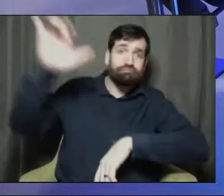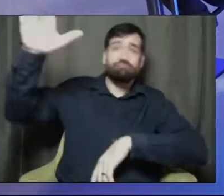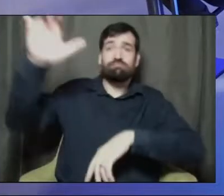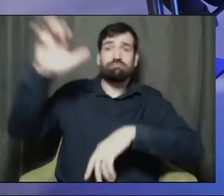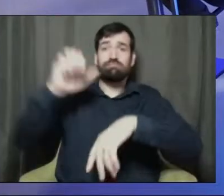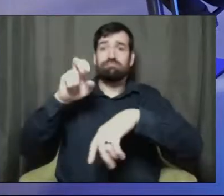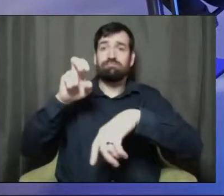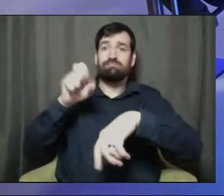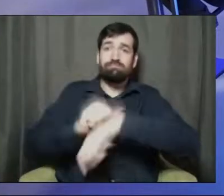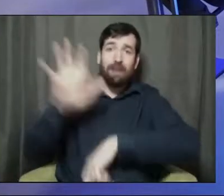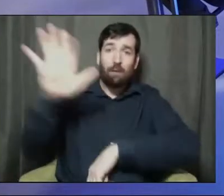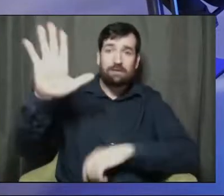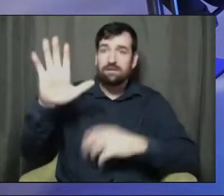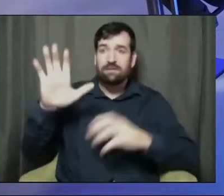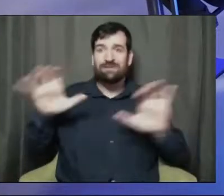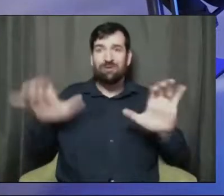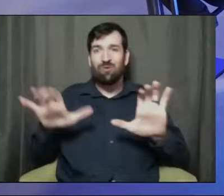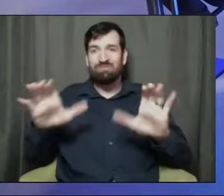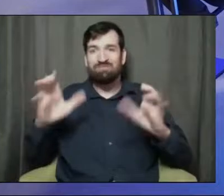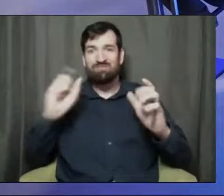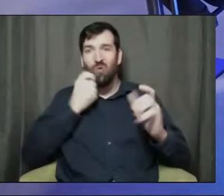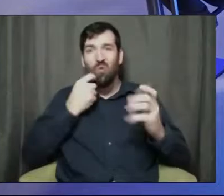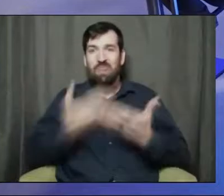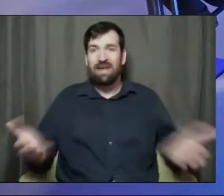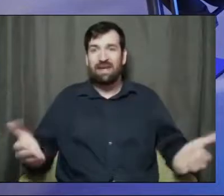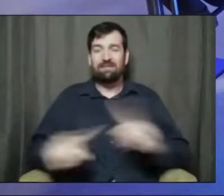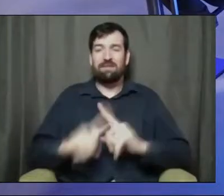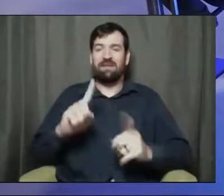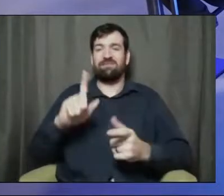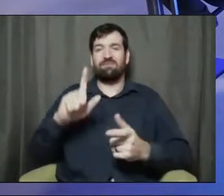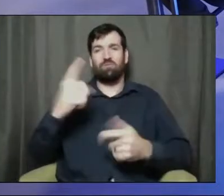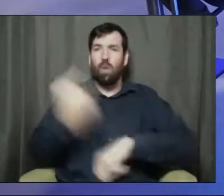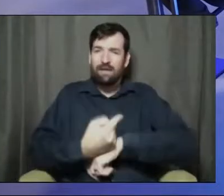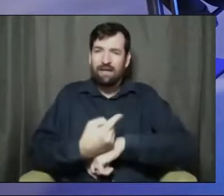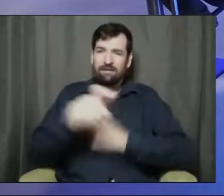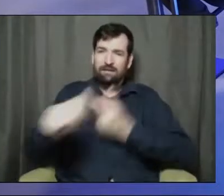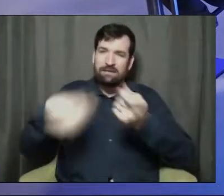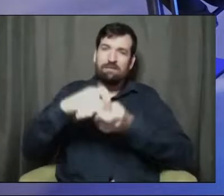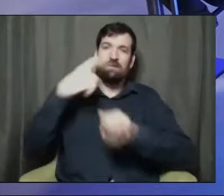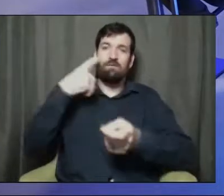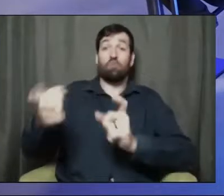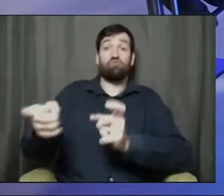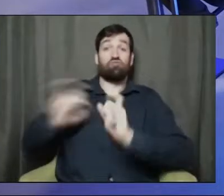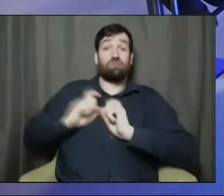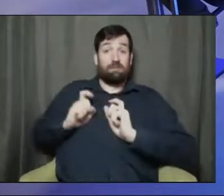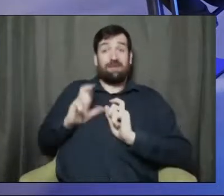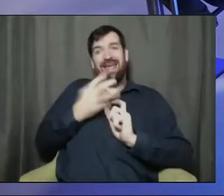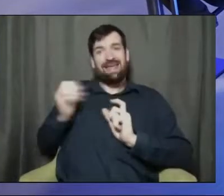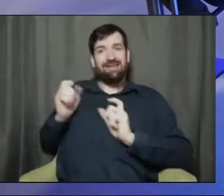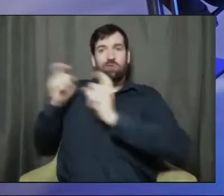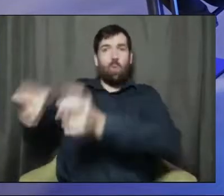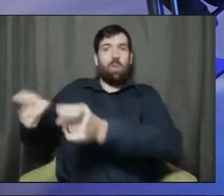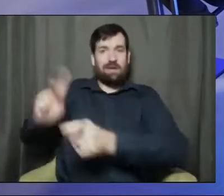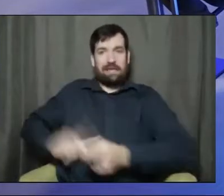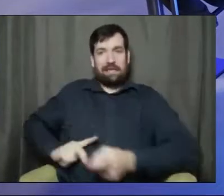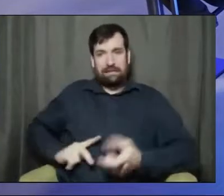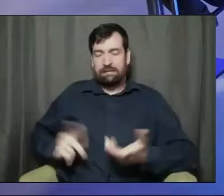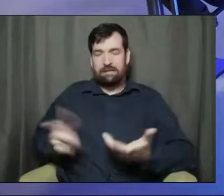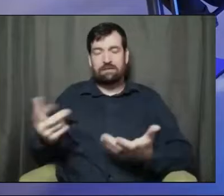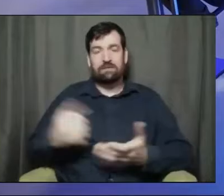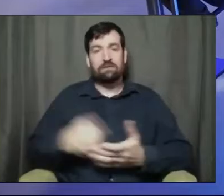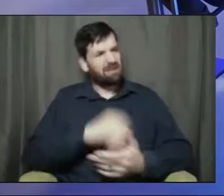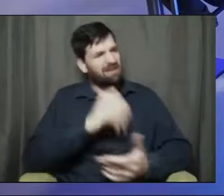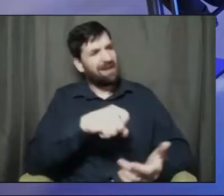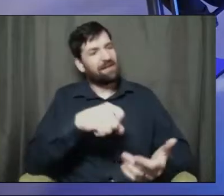cool things, but just to have a day dedicated to honoring recipients and donors, what does it mean? Dr. Kumer? Yeah, I mean, I think it's